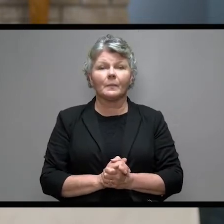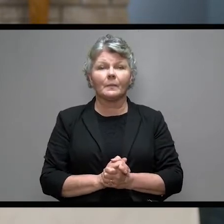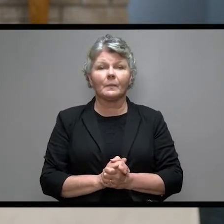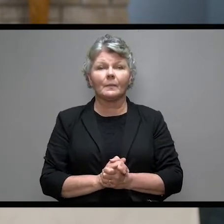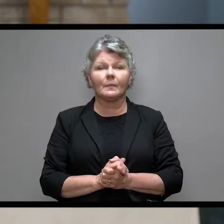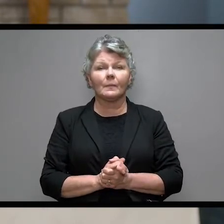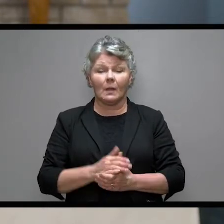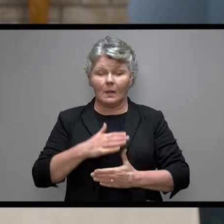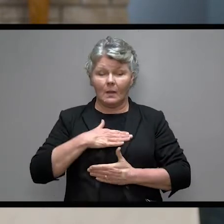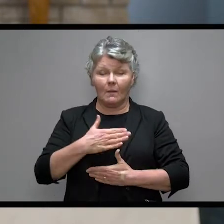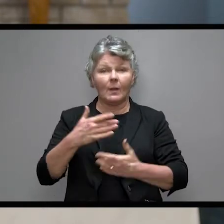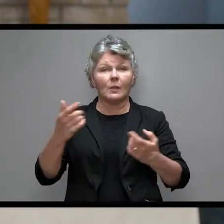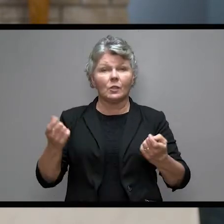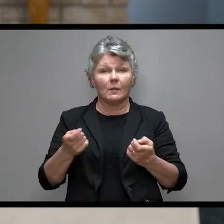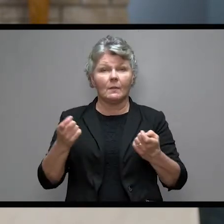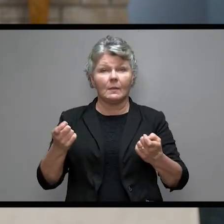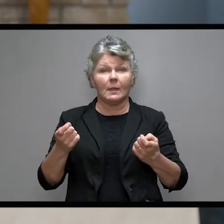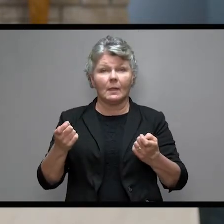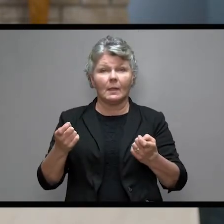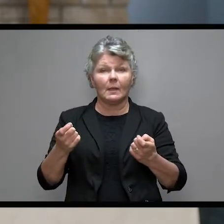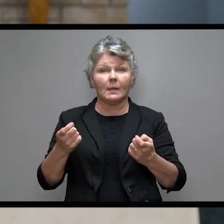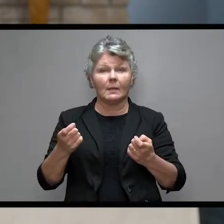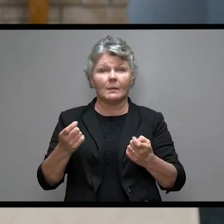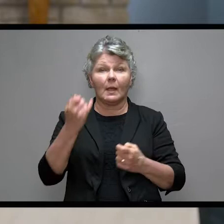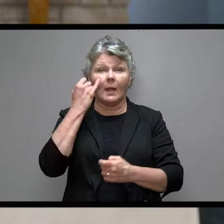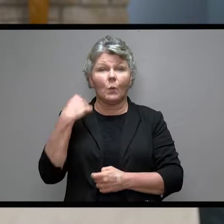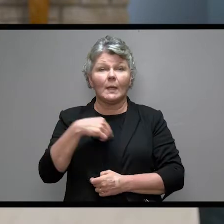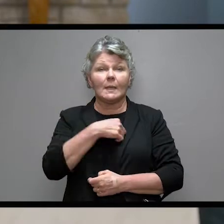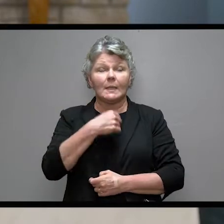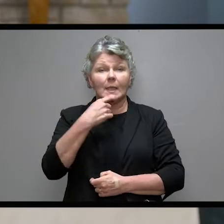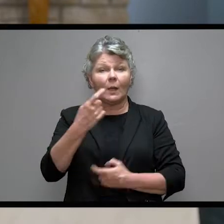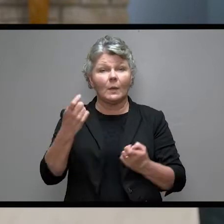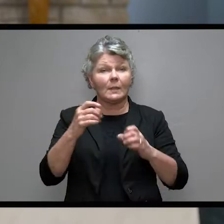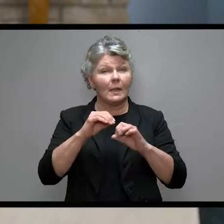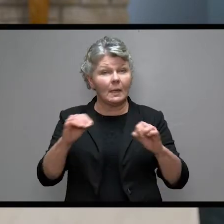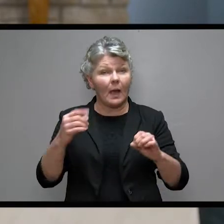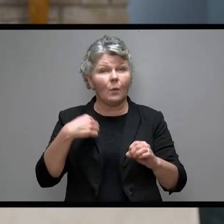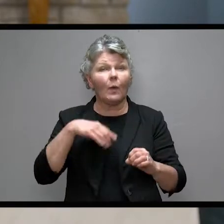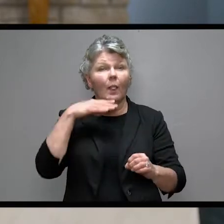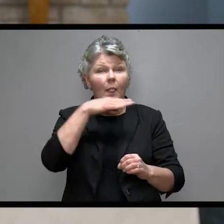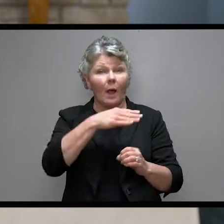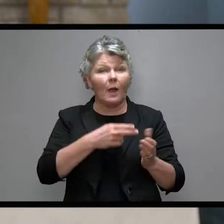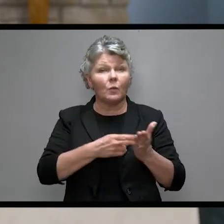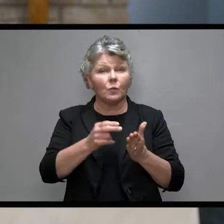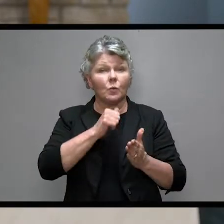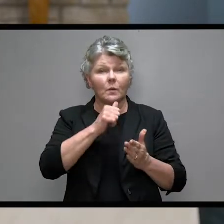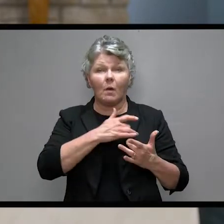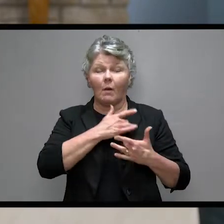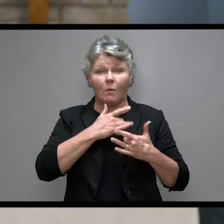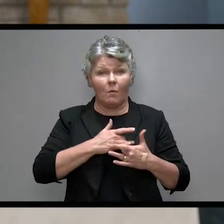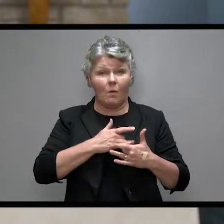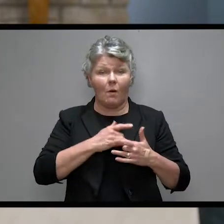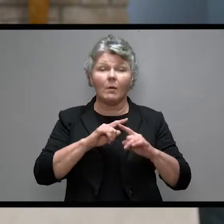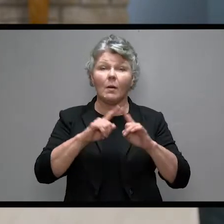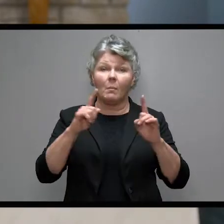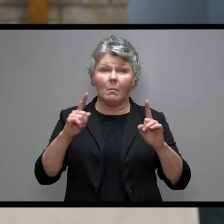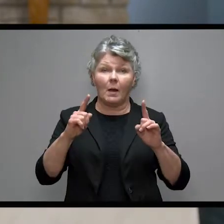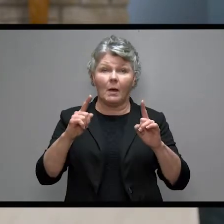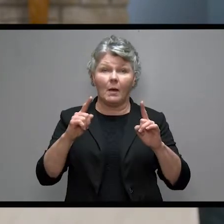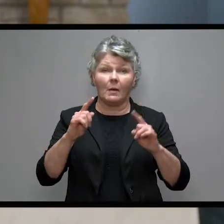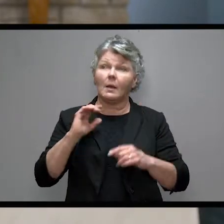We make confession of our sins. If we say that we have no sin, we deceive ourselves and the truth is not in us.